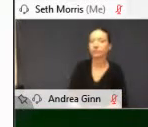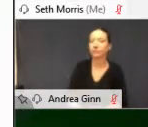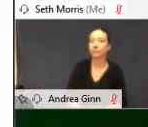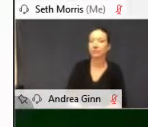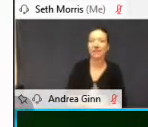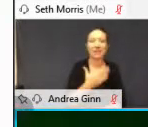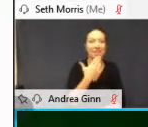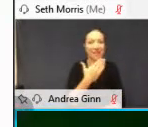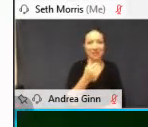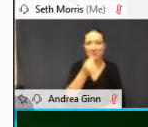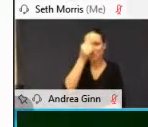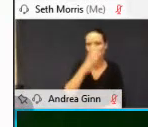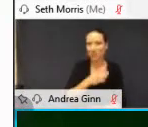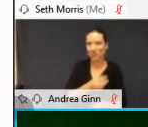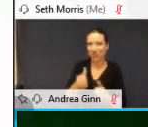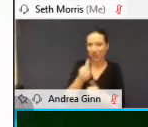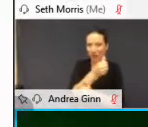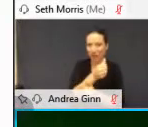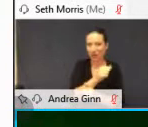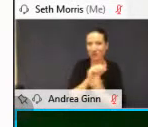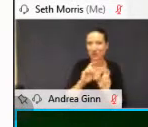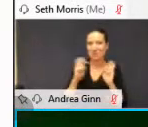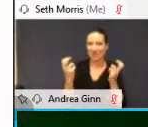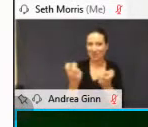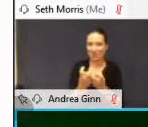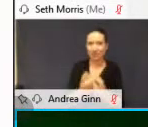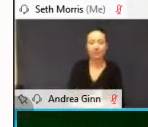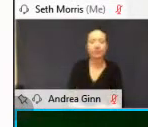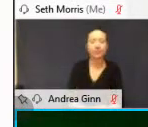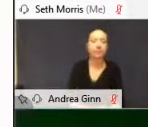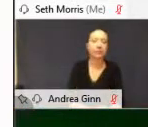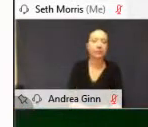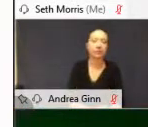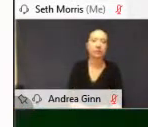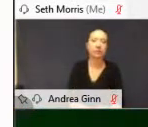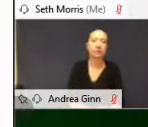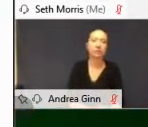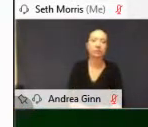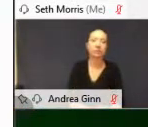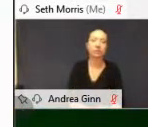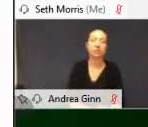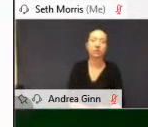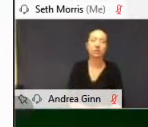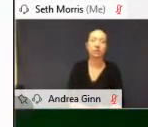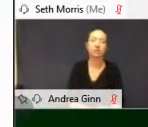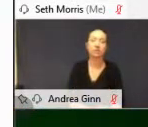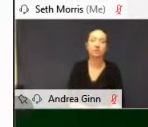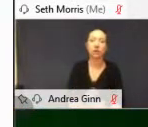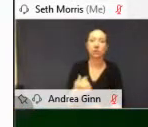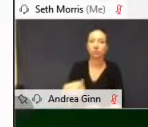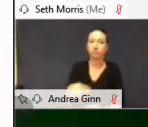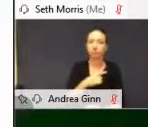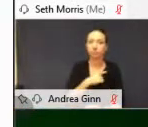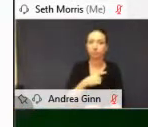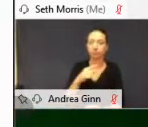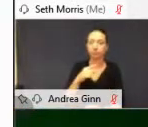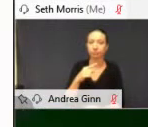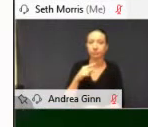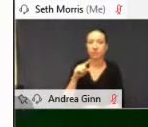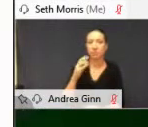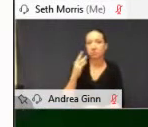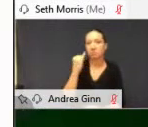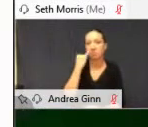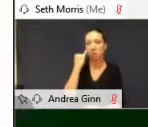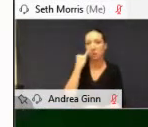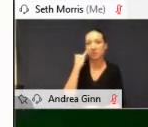Thank you, Mr. Chair, members of the committee. If we take a look at let's say the EP plus